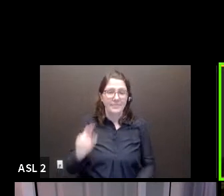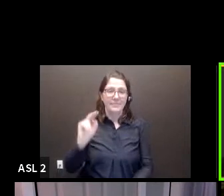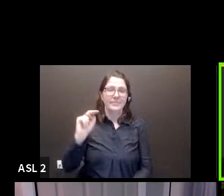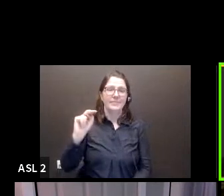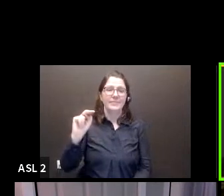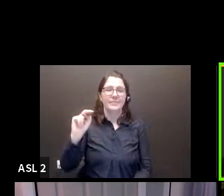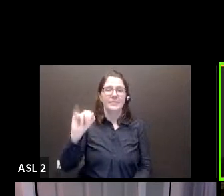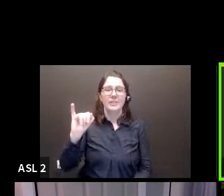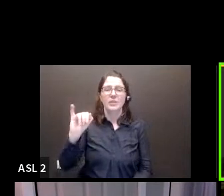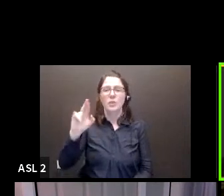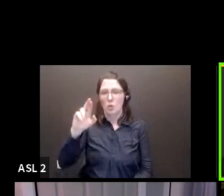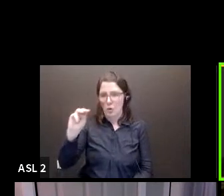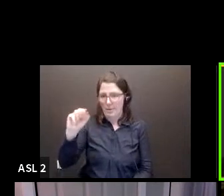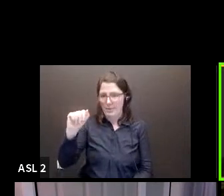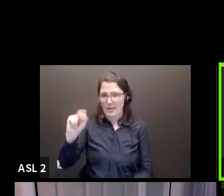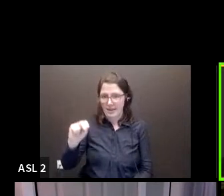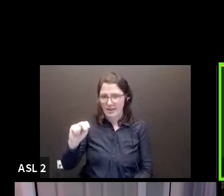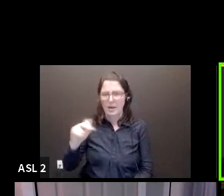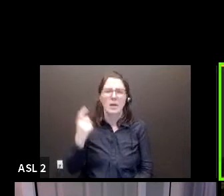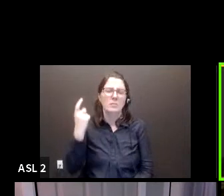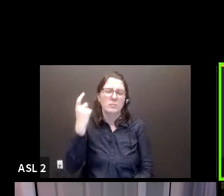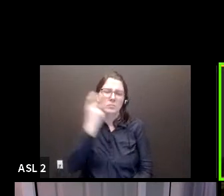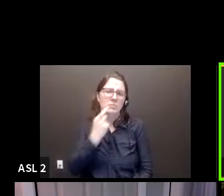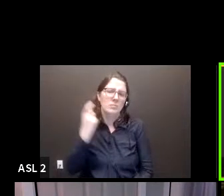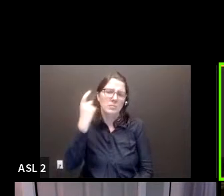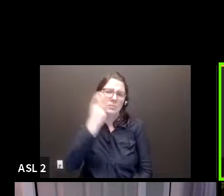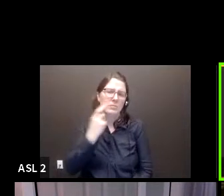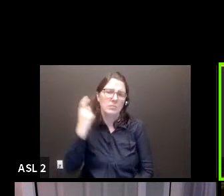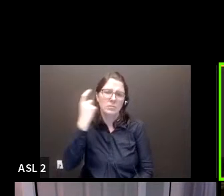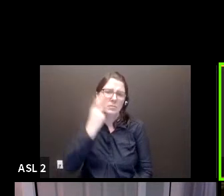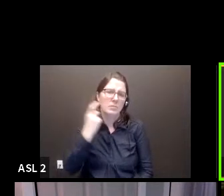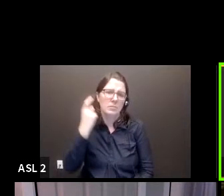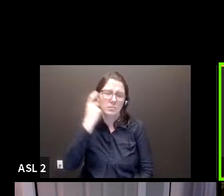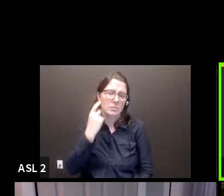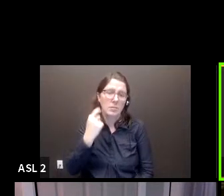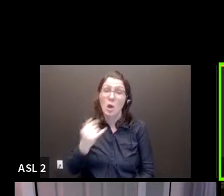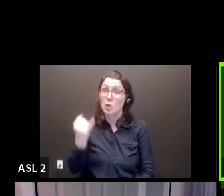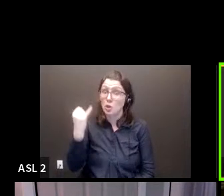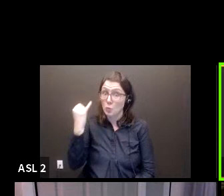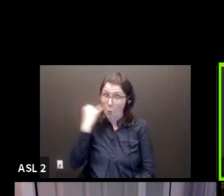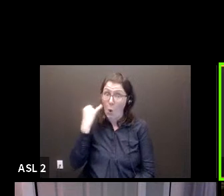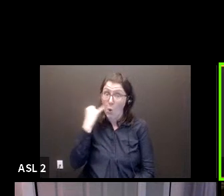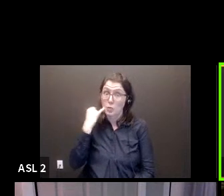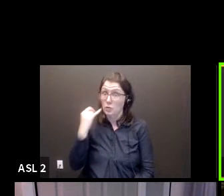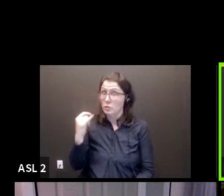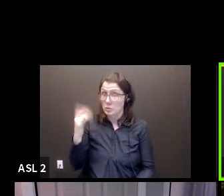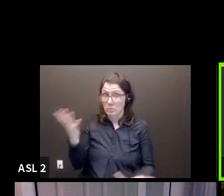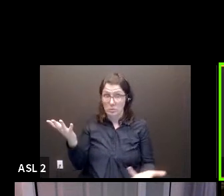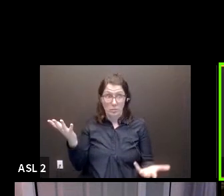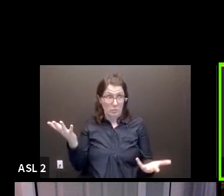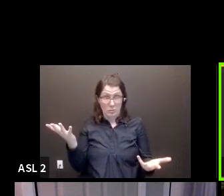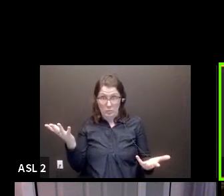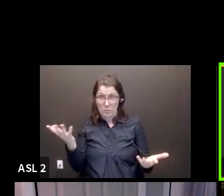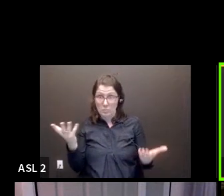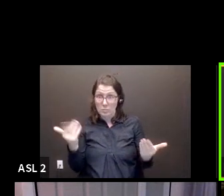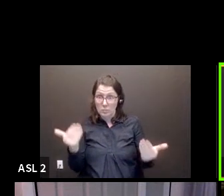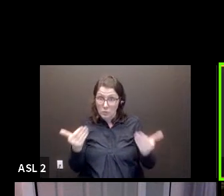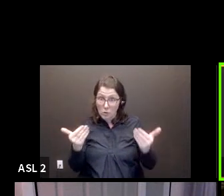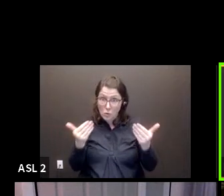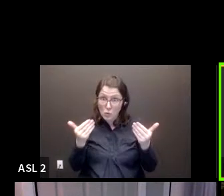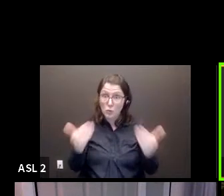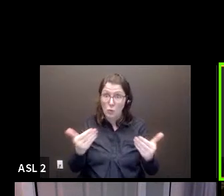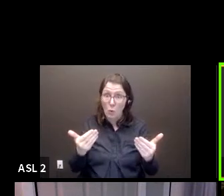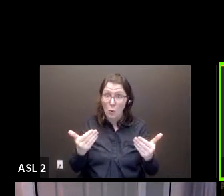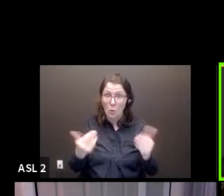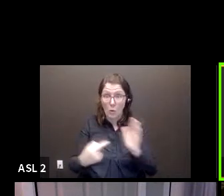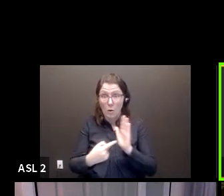in how much days or how many days or week if you are given a go go ahead this model or this transition can be in